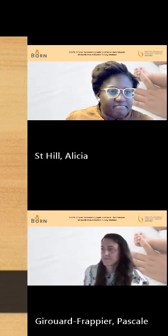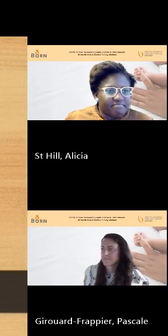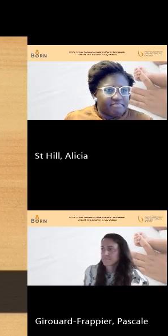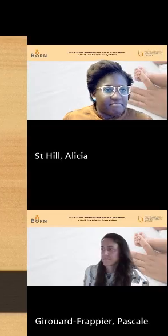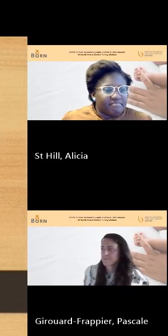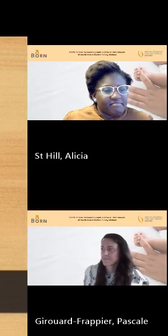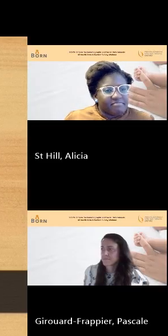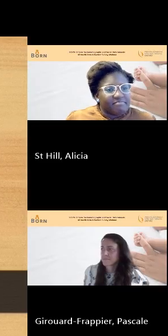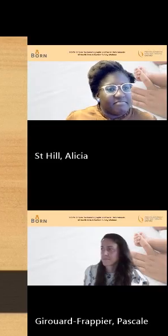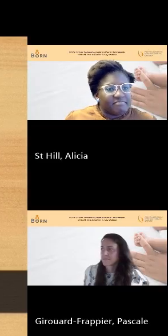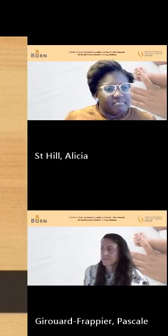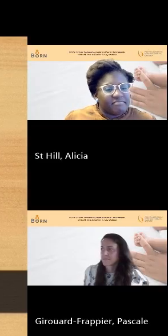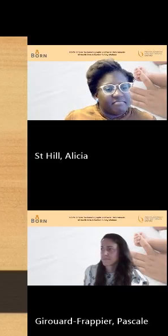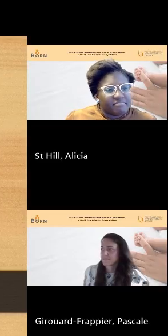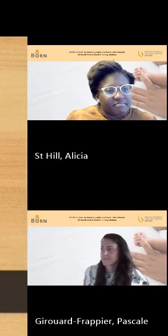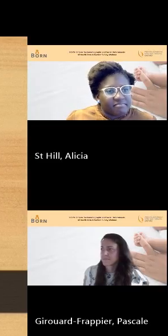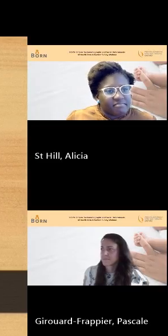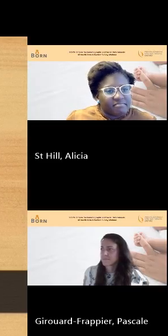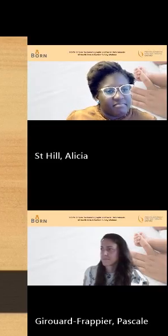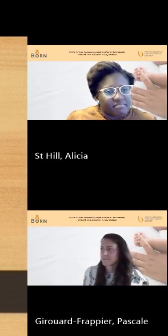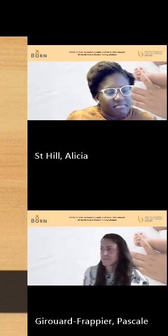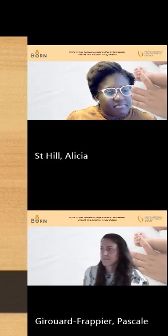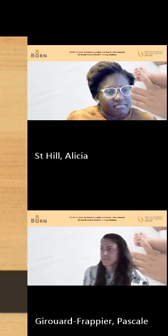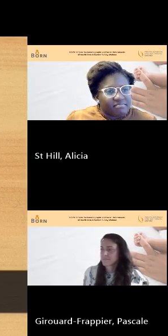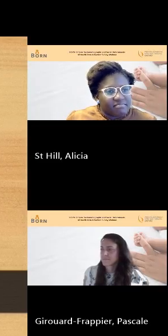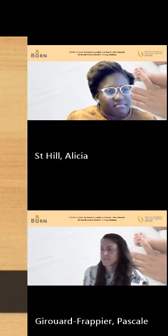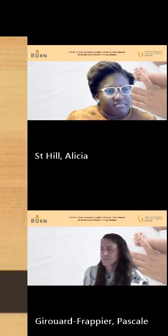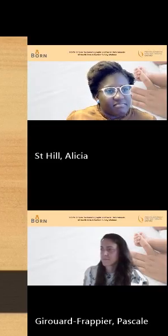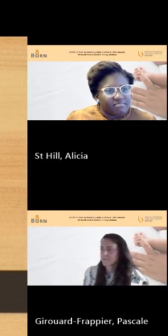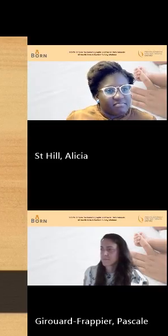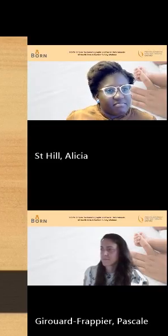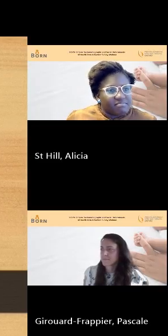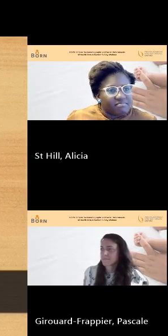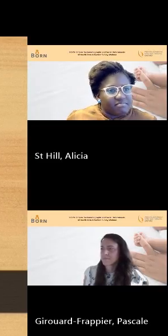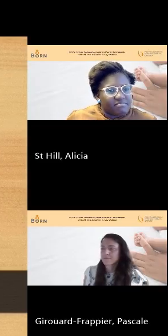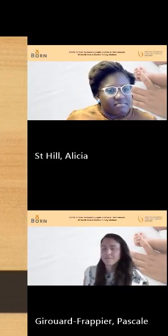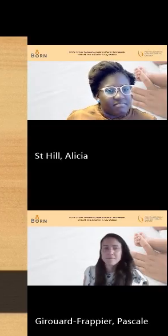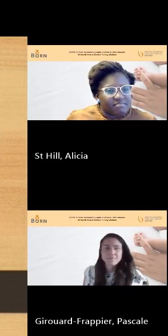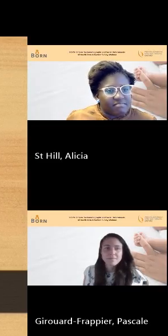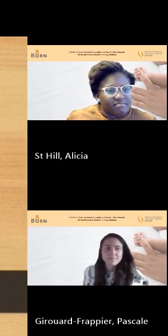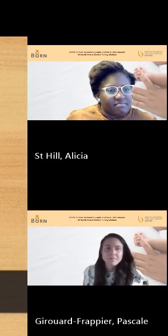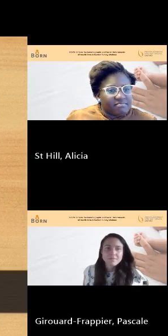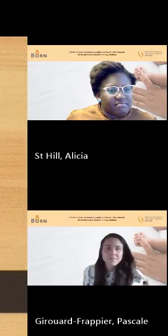interesting surprises is there is this new trend